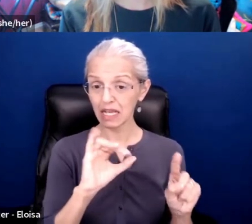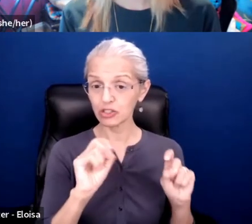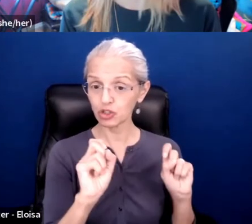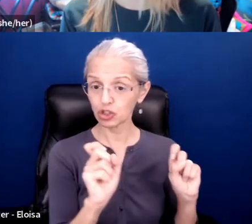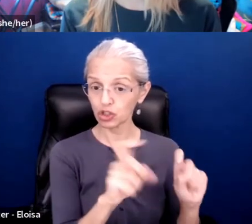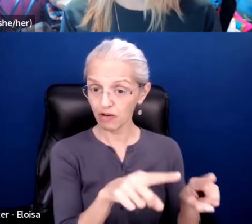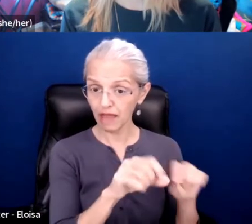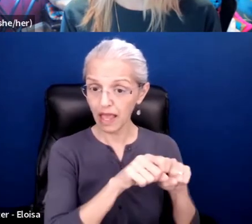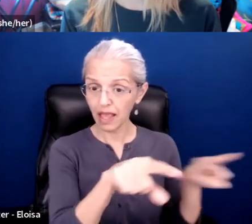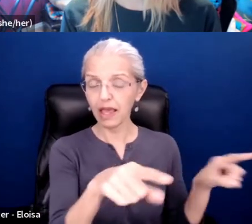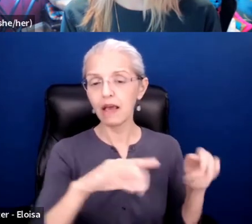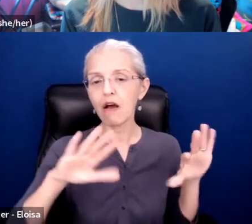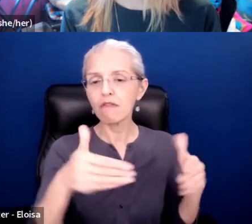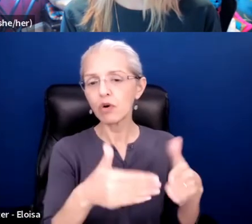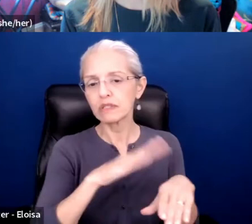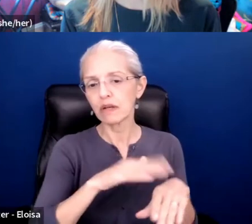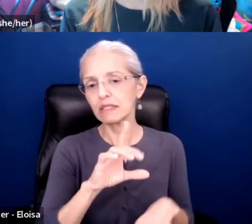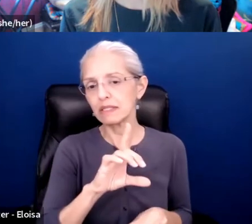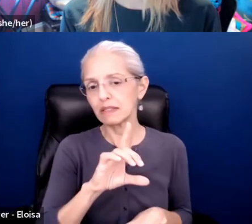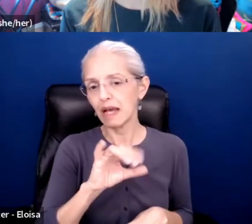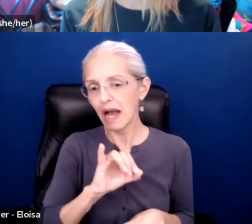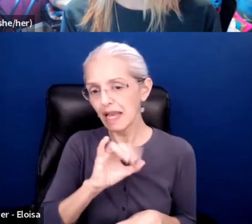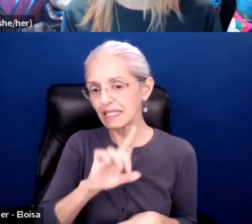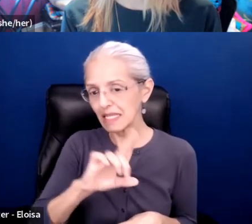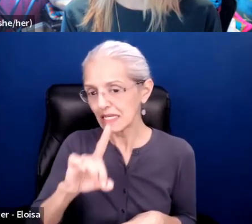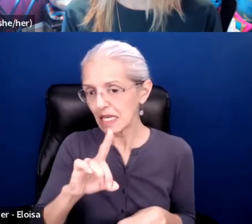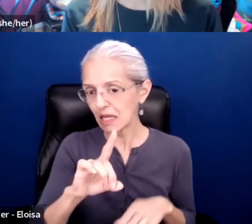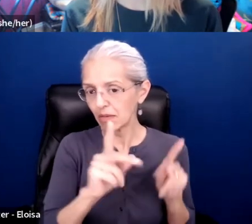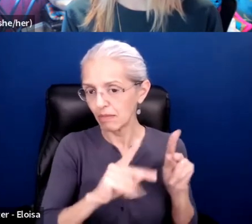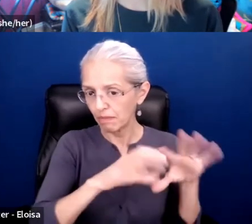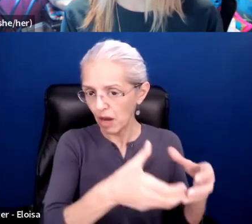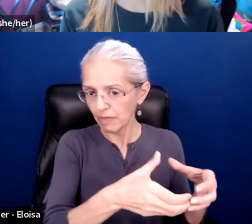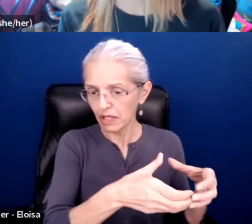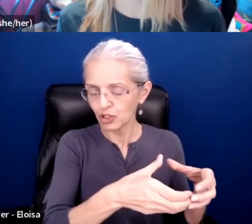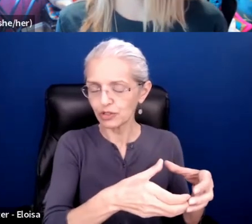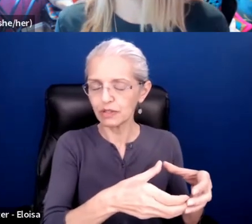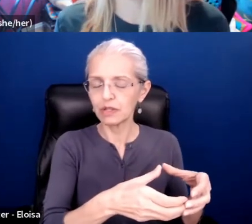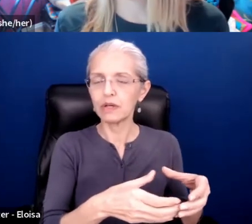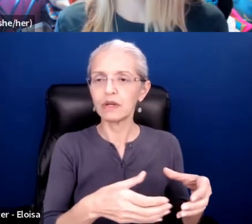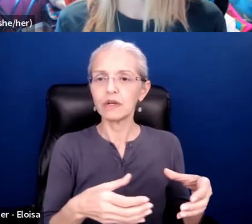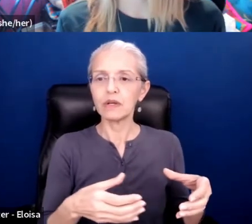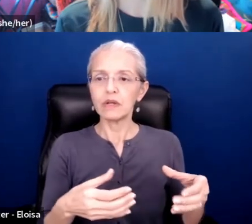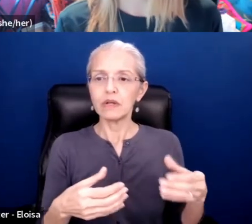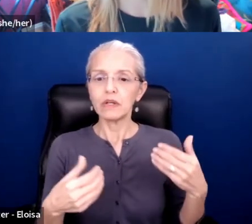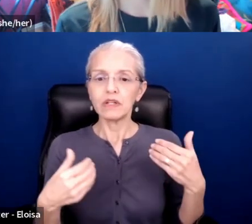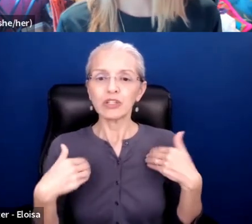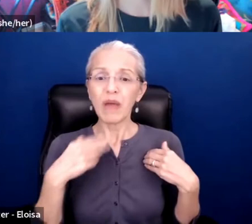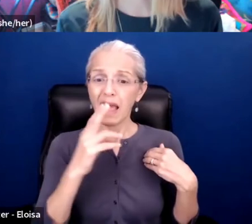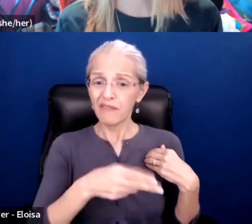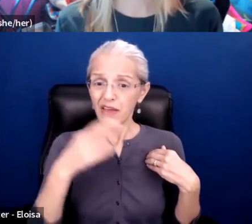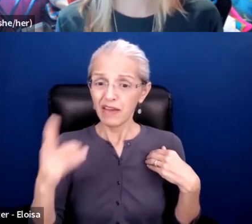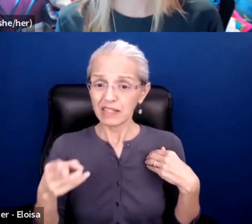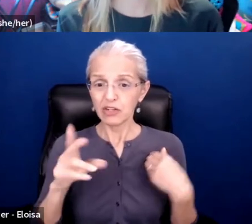the developmental, the IDD population. So there is a long history of data